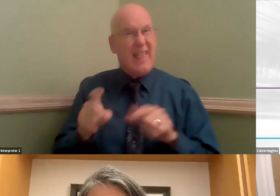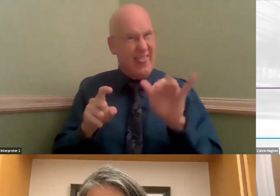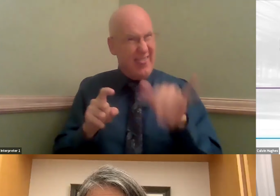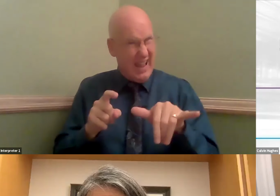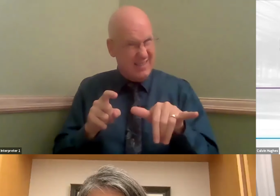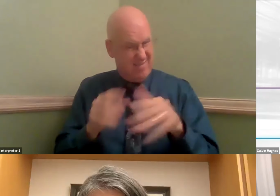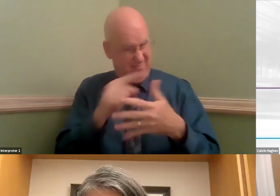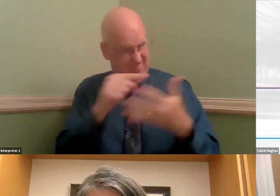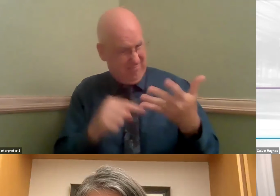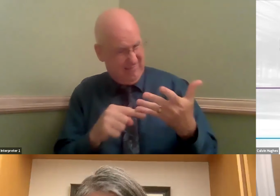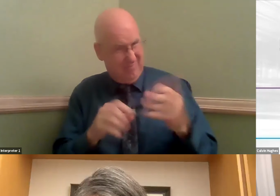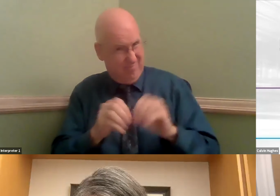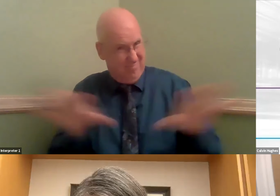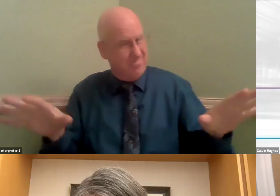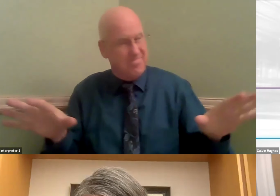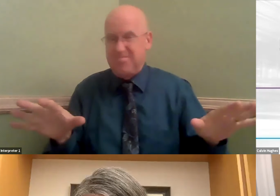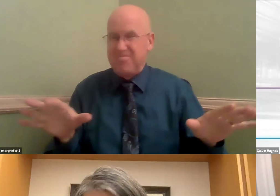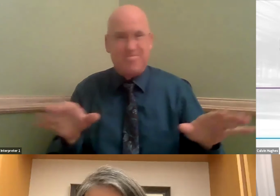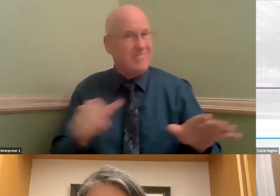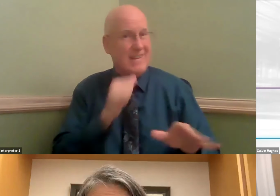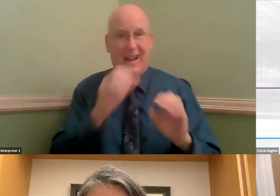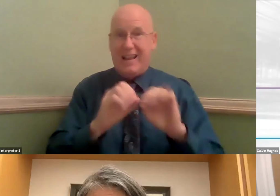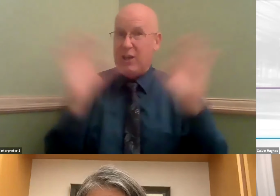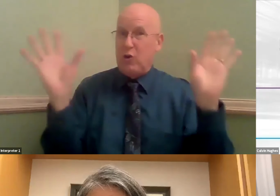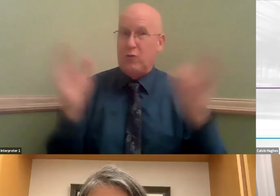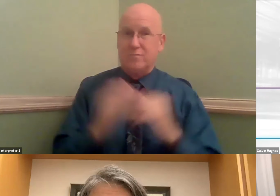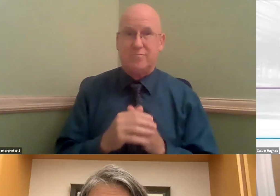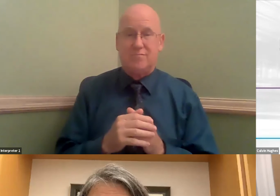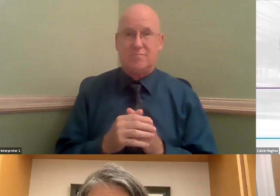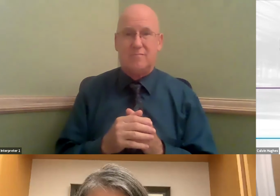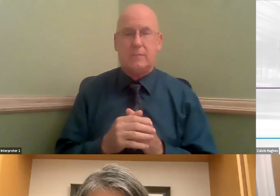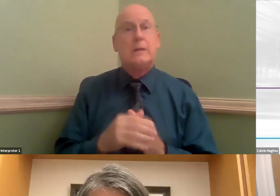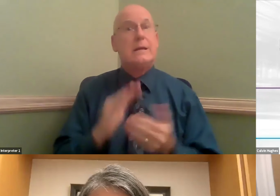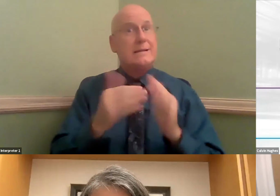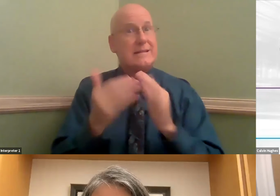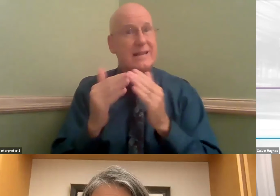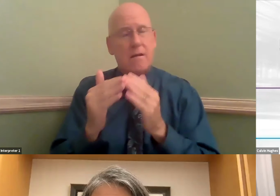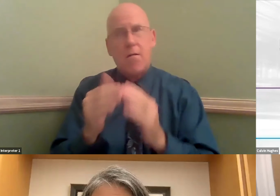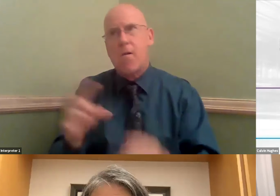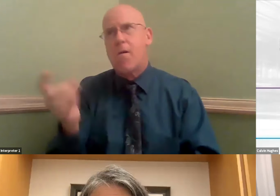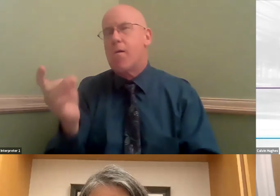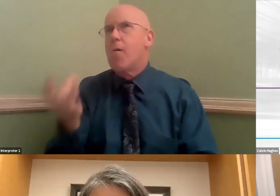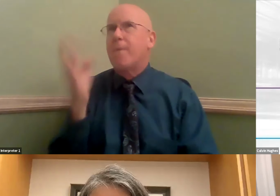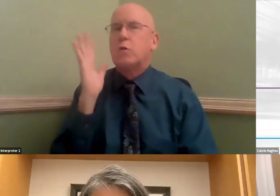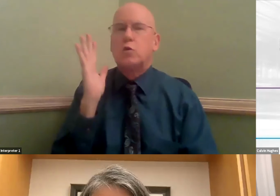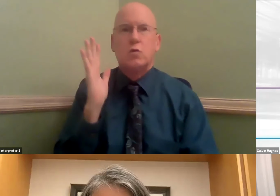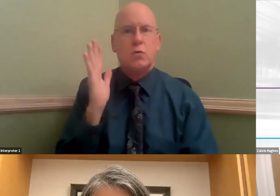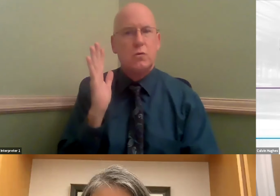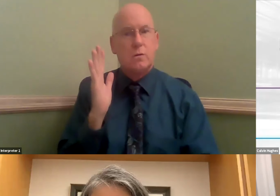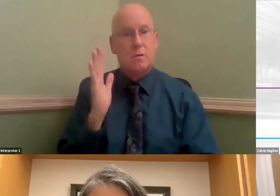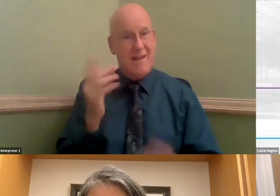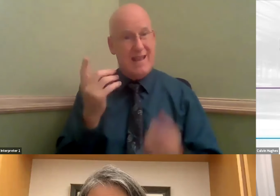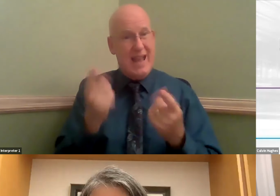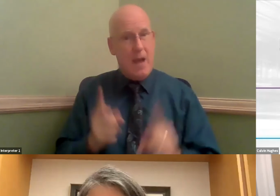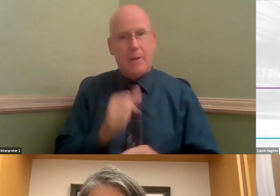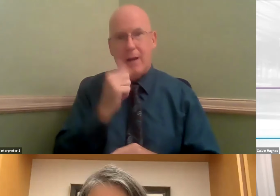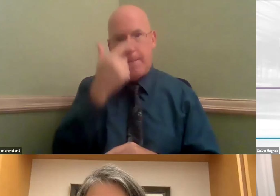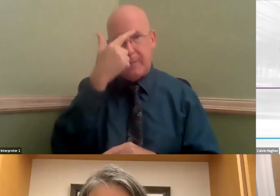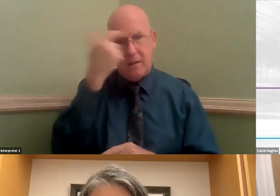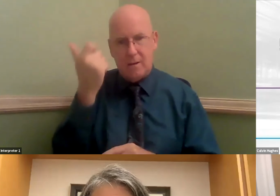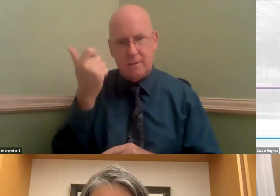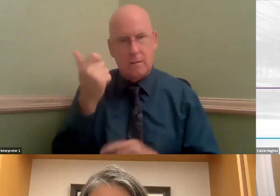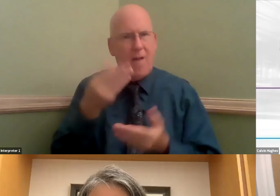therefore the job is incomplete. The cities, that was a disaster. This came about not because